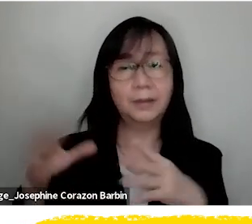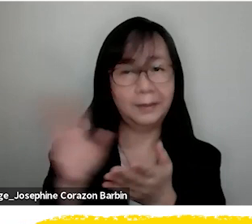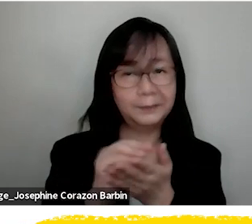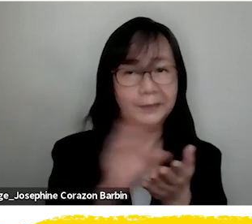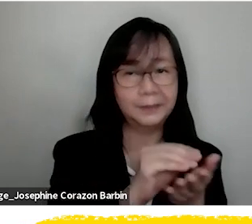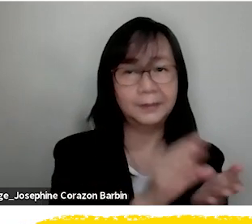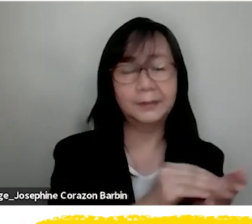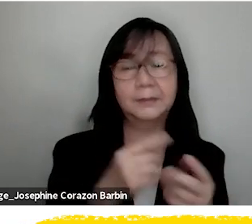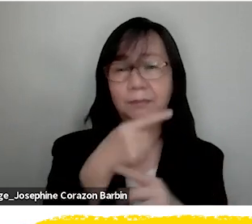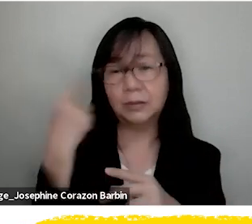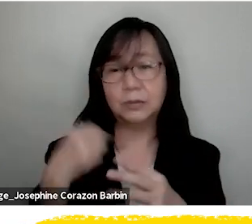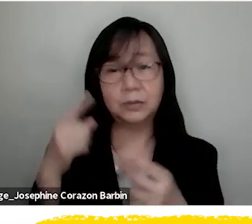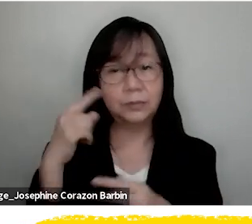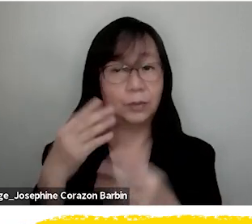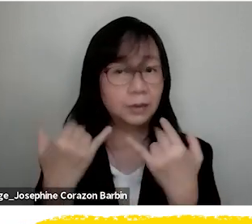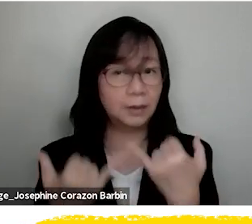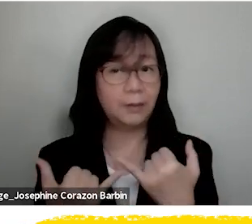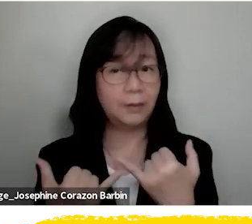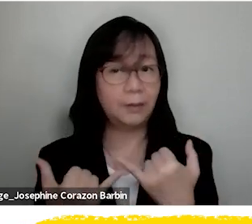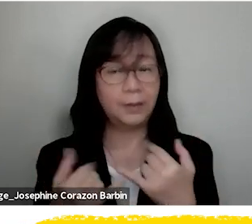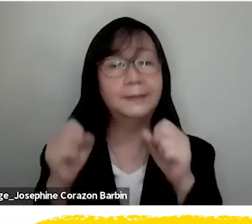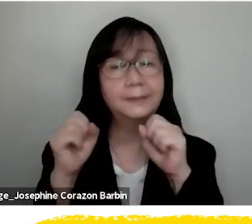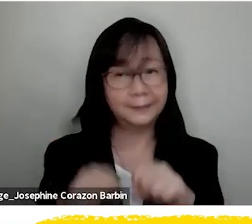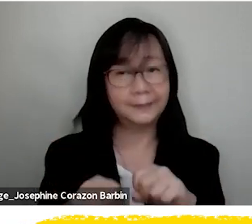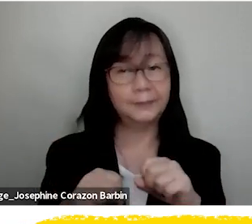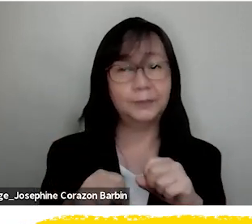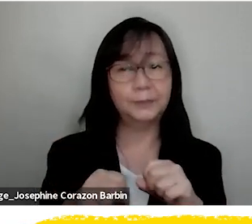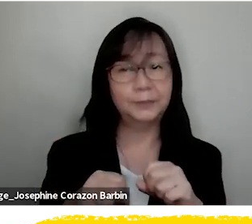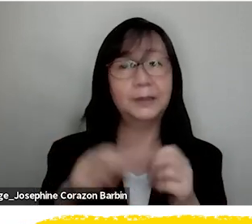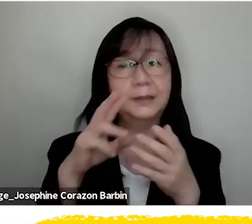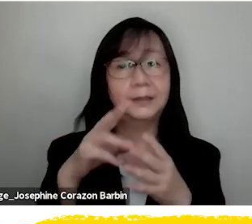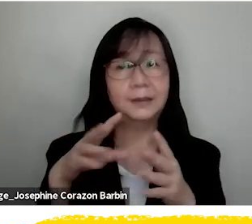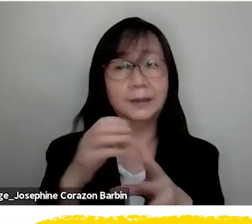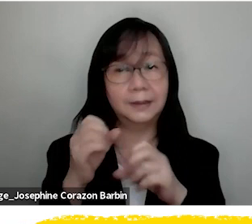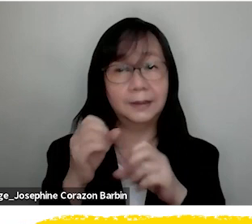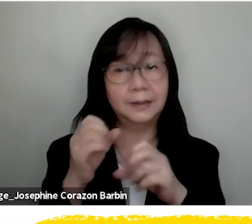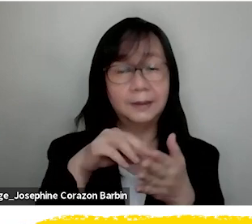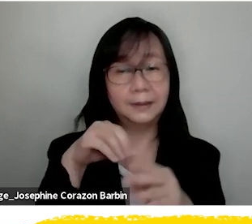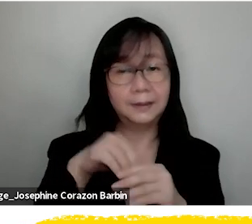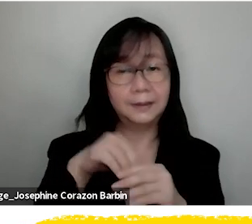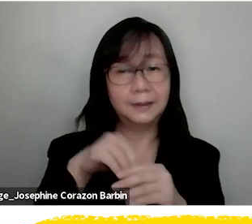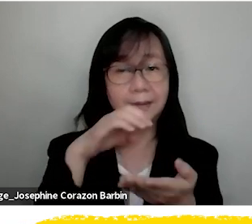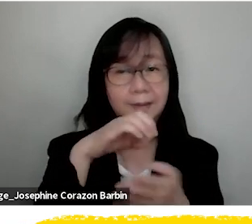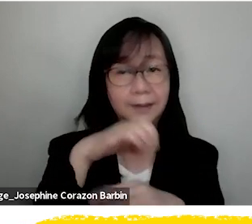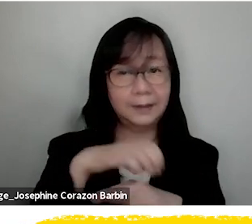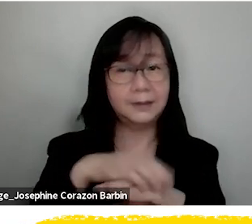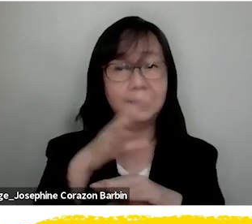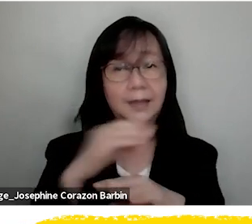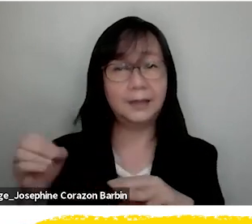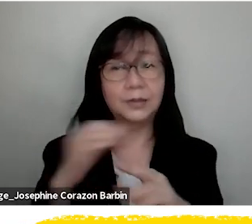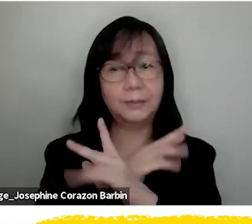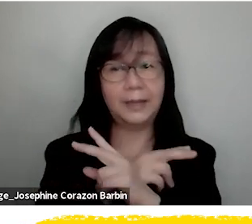because for now it is available in English, French, and Spanish, both the original version and the child-friendly